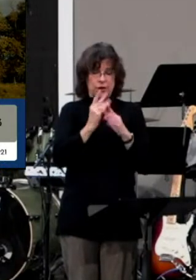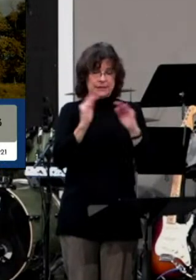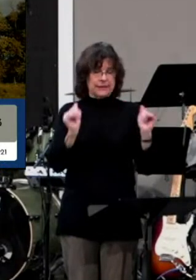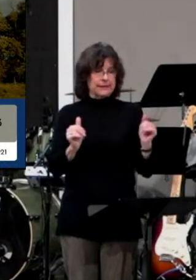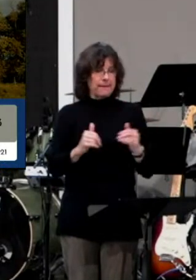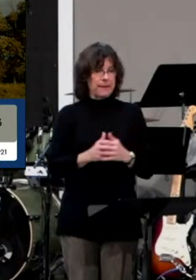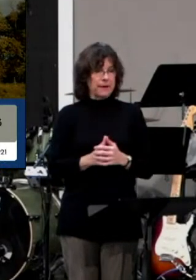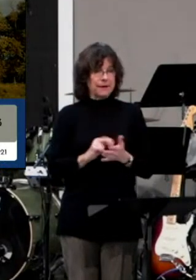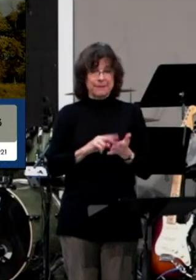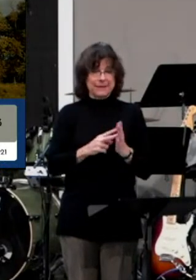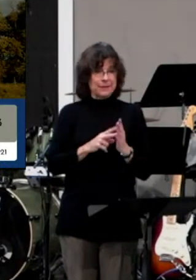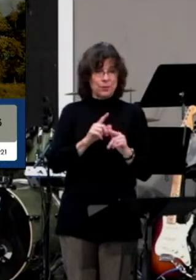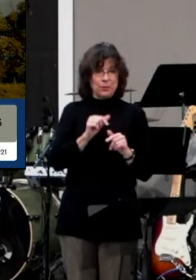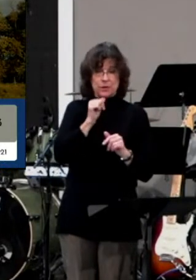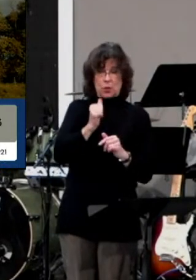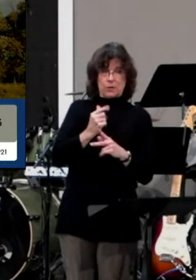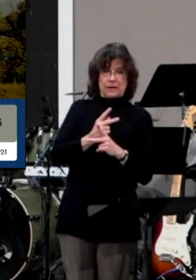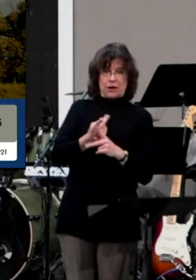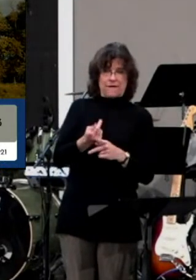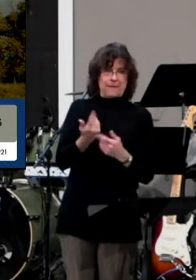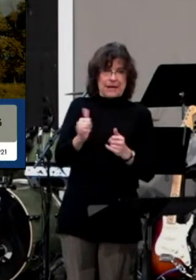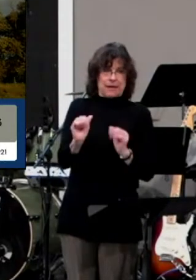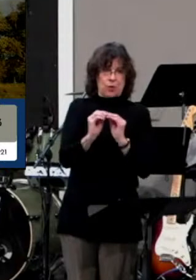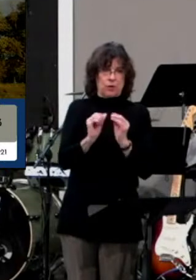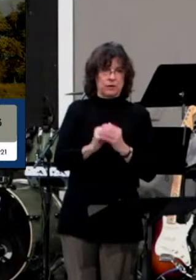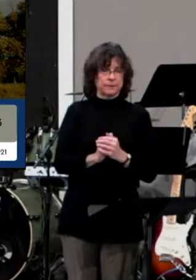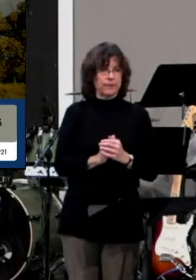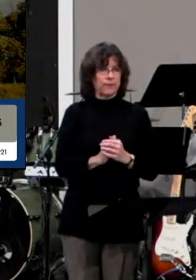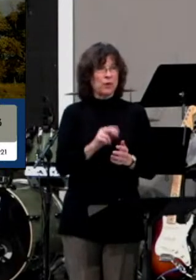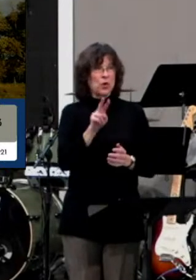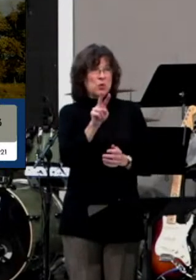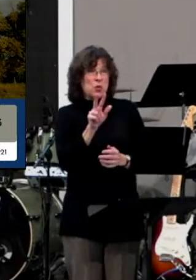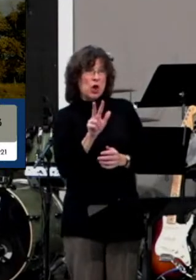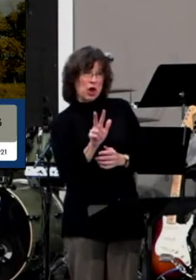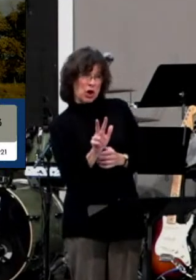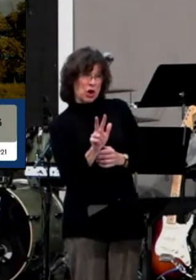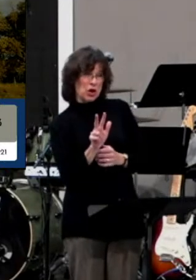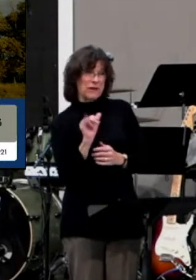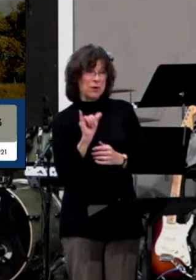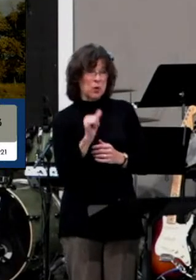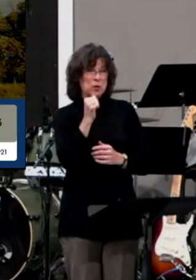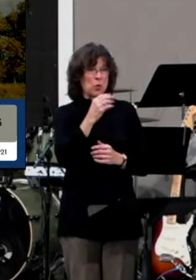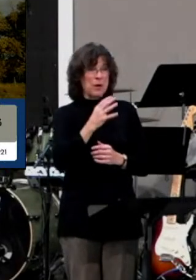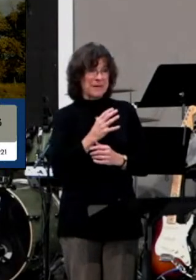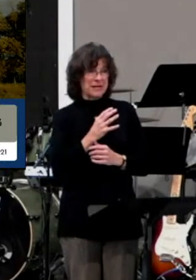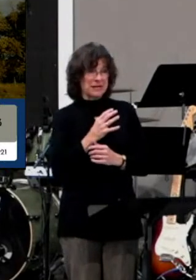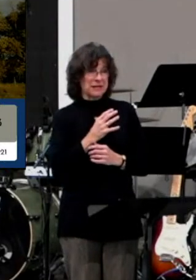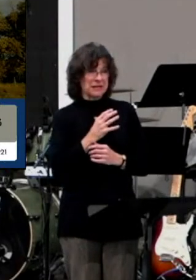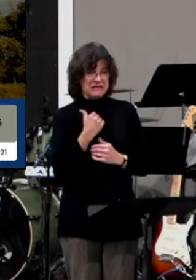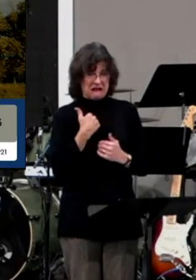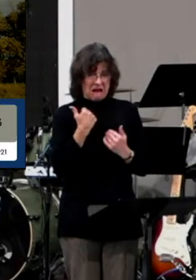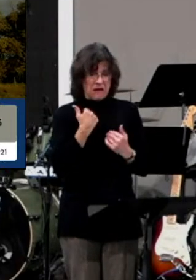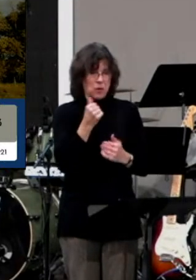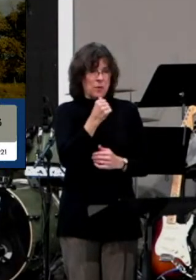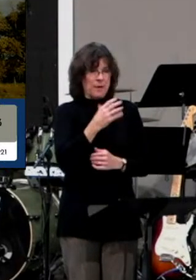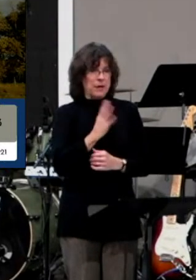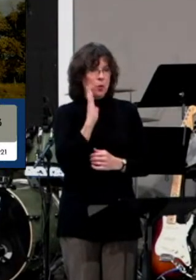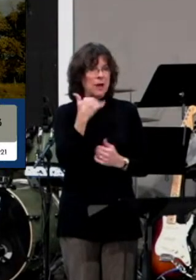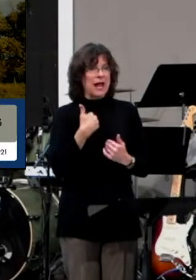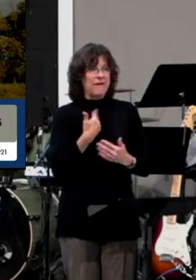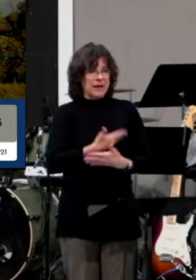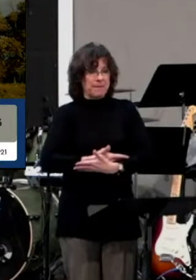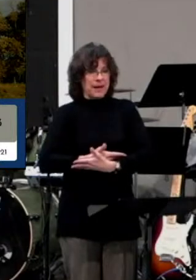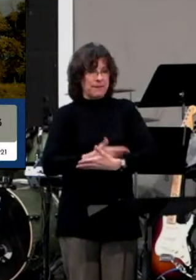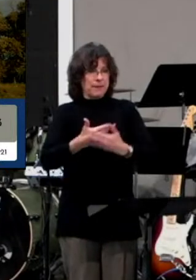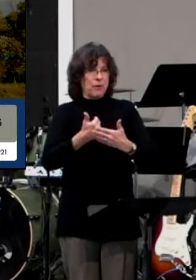Two-thirds of the women who age out of foster care will have a child by the age of 21. And guess what happens to